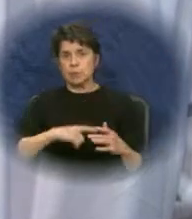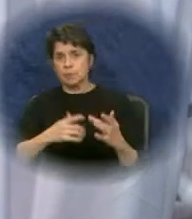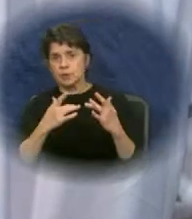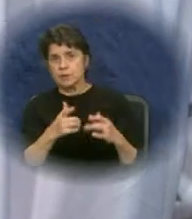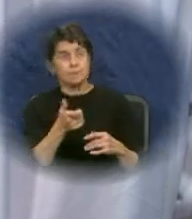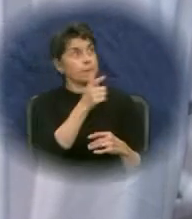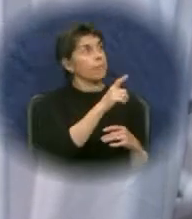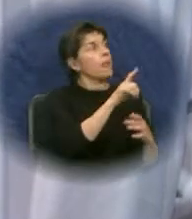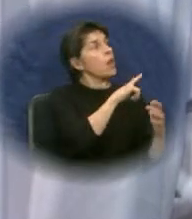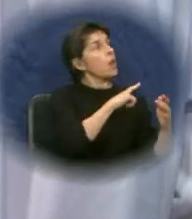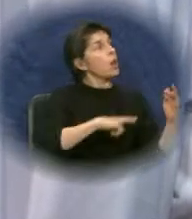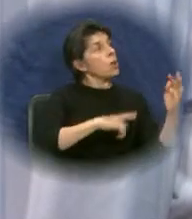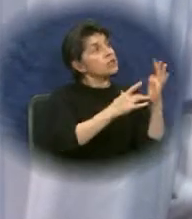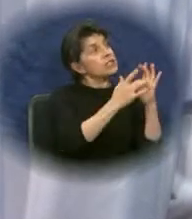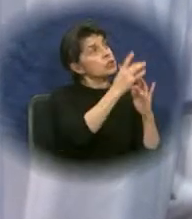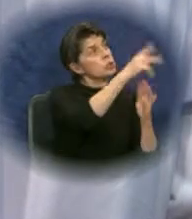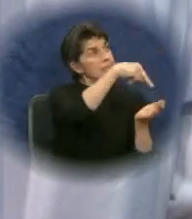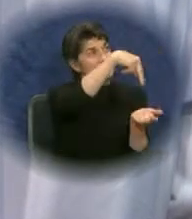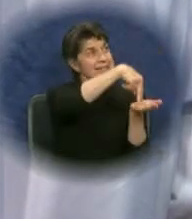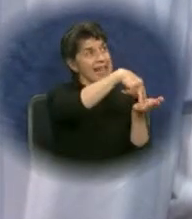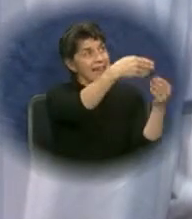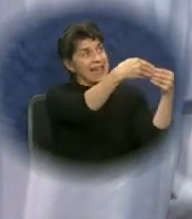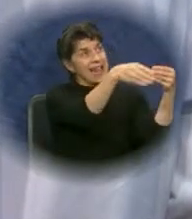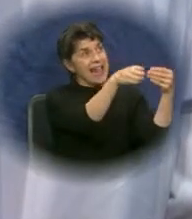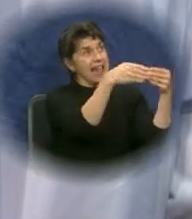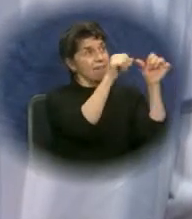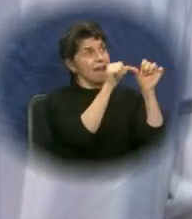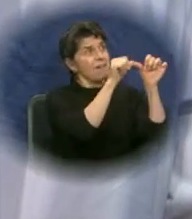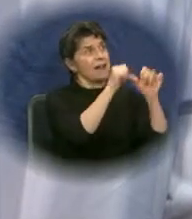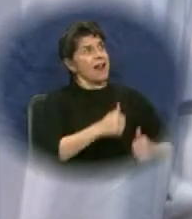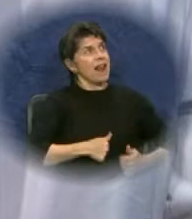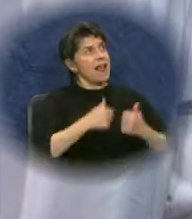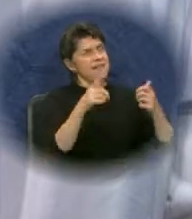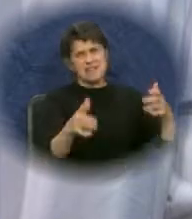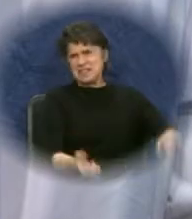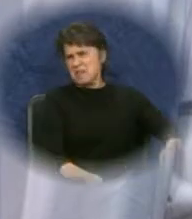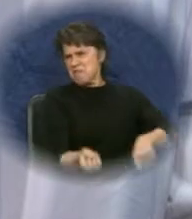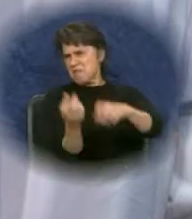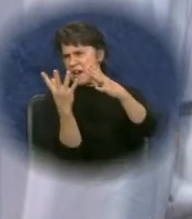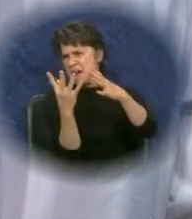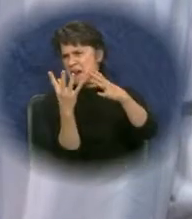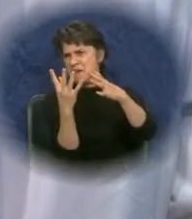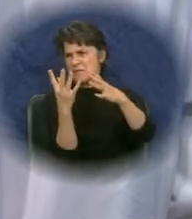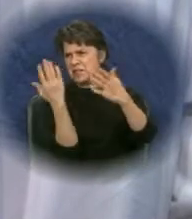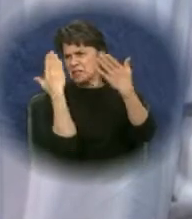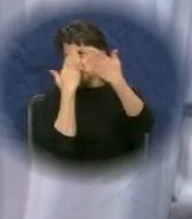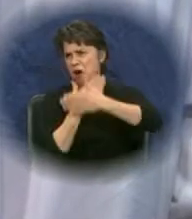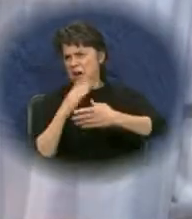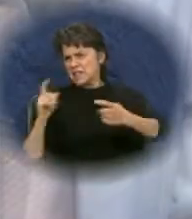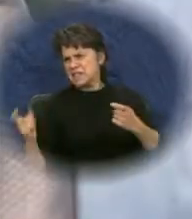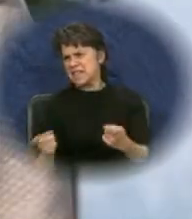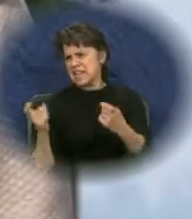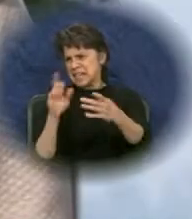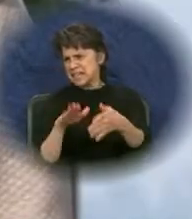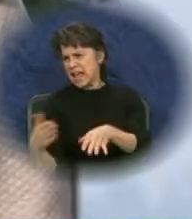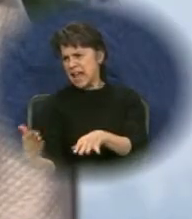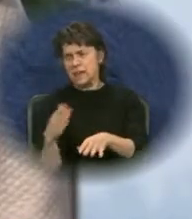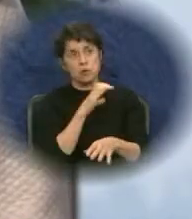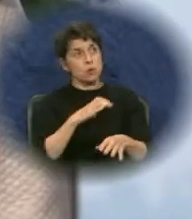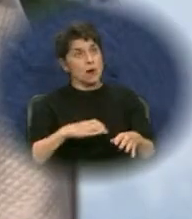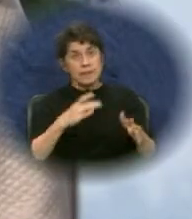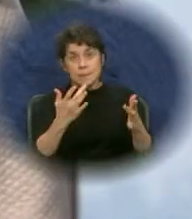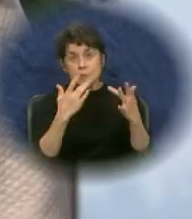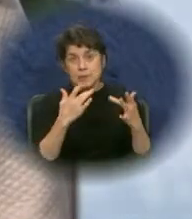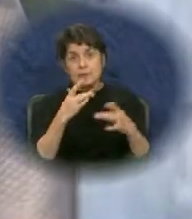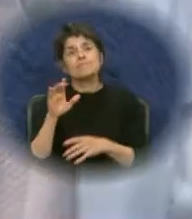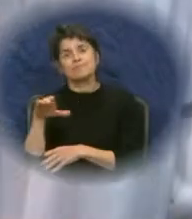Lord Jesus, you stand at the gates of everlasting light and abolish the darkness of sin and death. Christ, have mercy. Christ, have